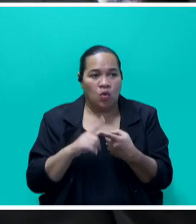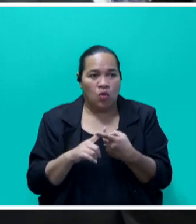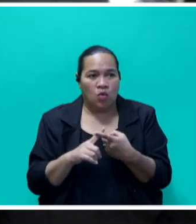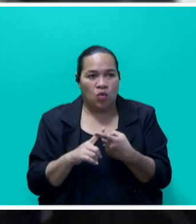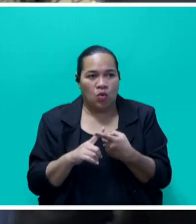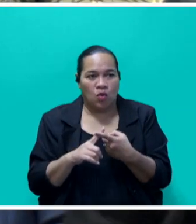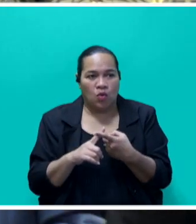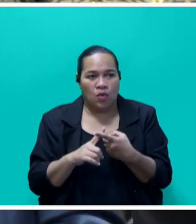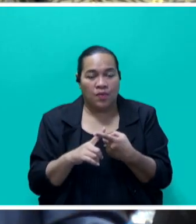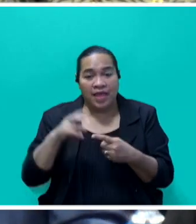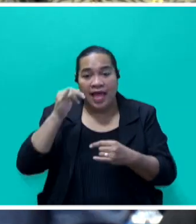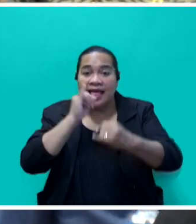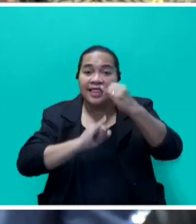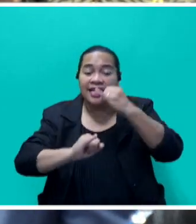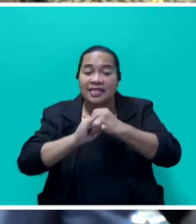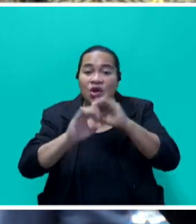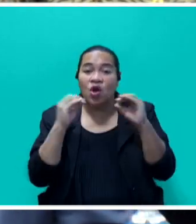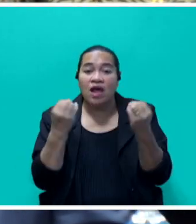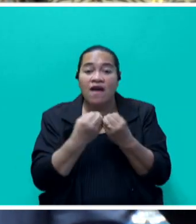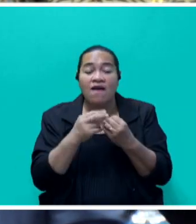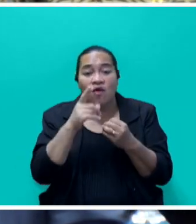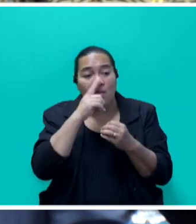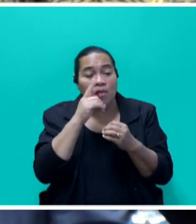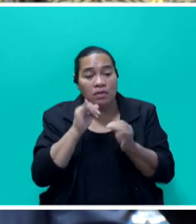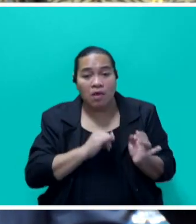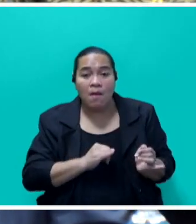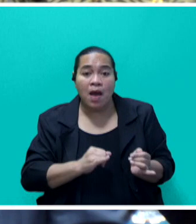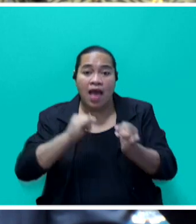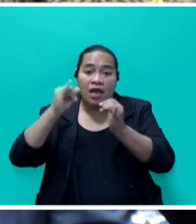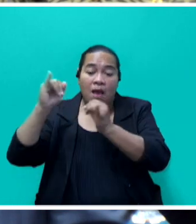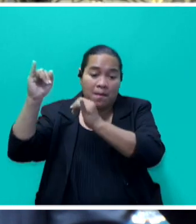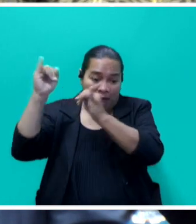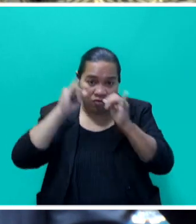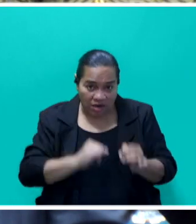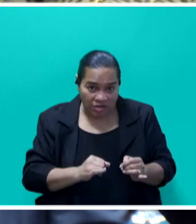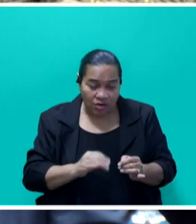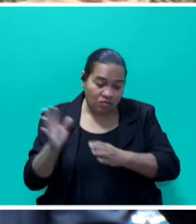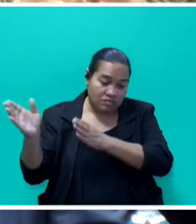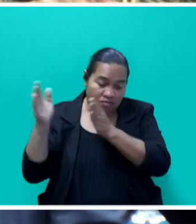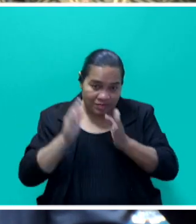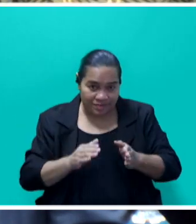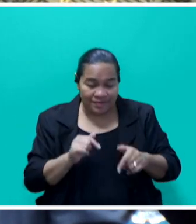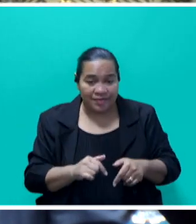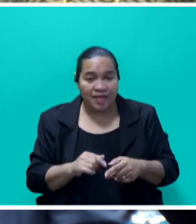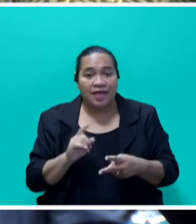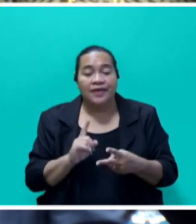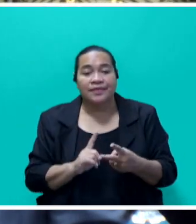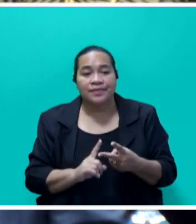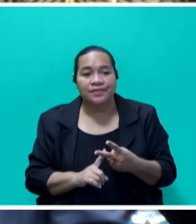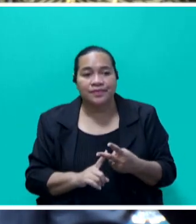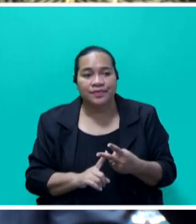is the International Organization for Migration, and the other, Mr. Speaker, sir,